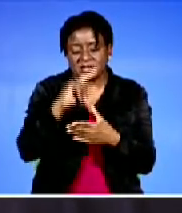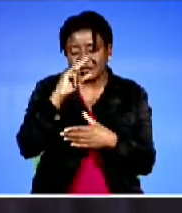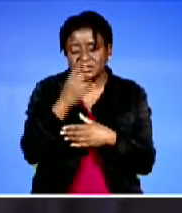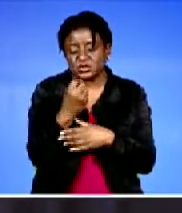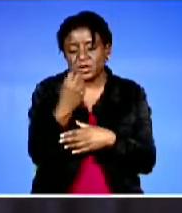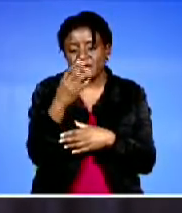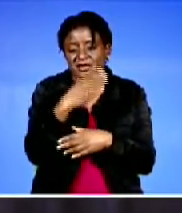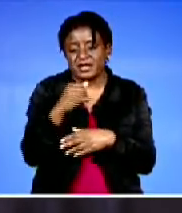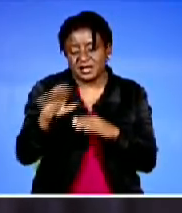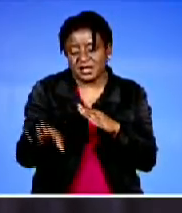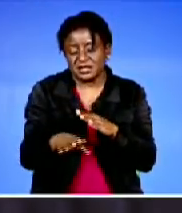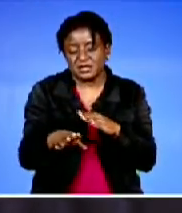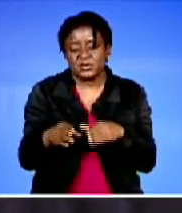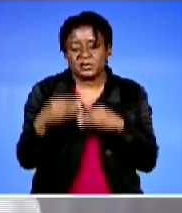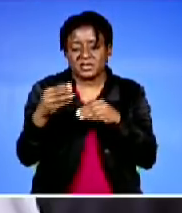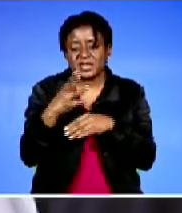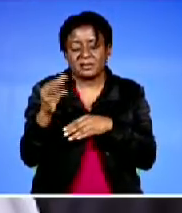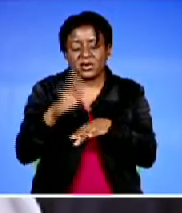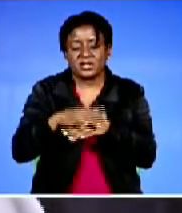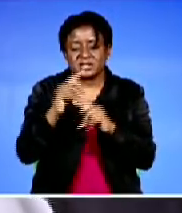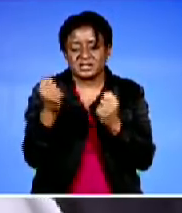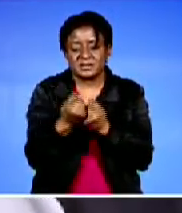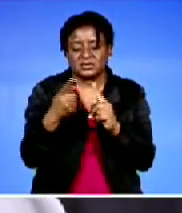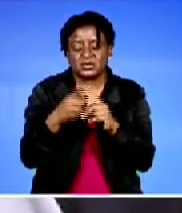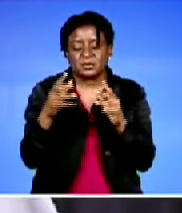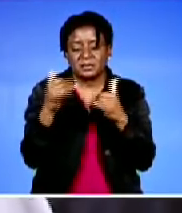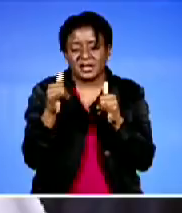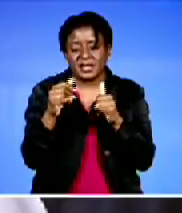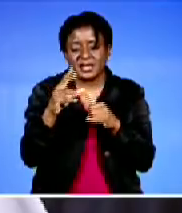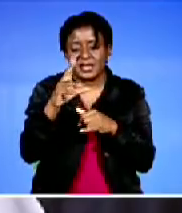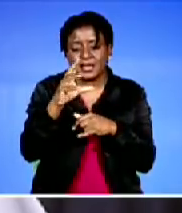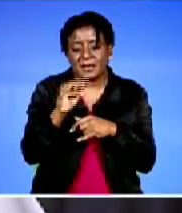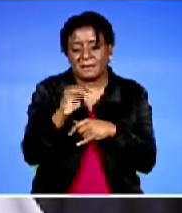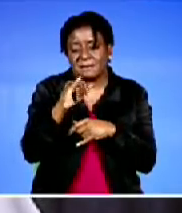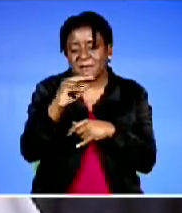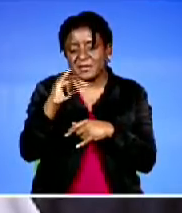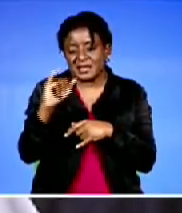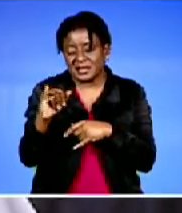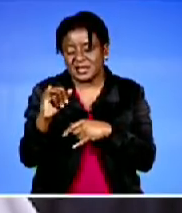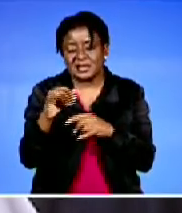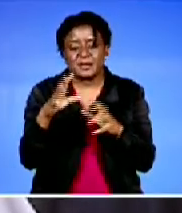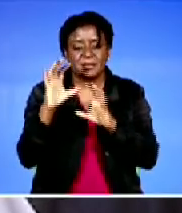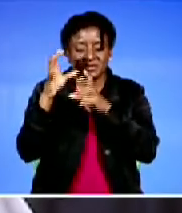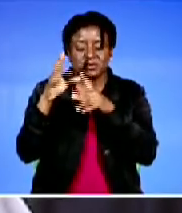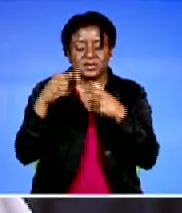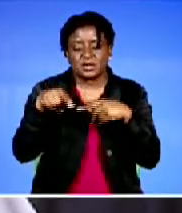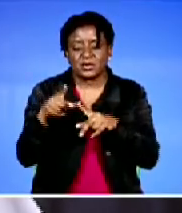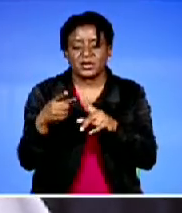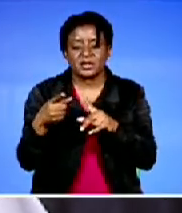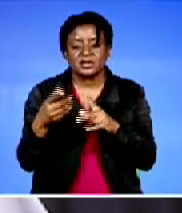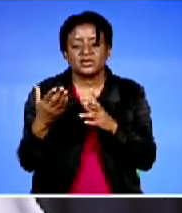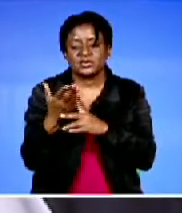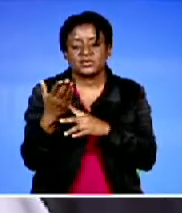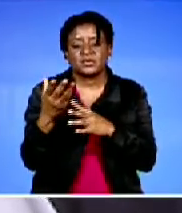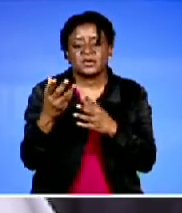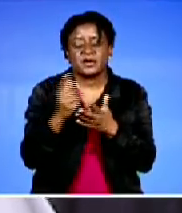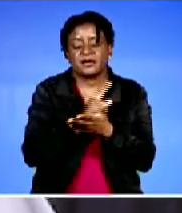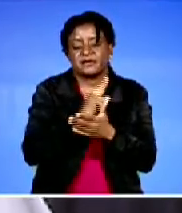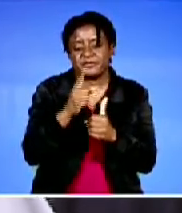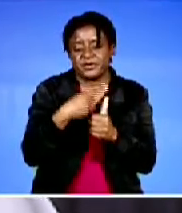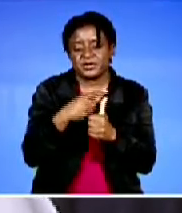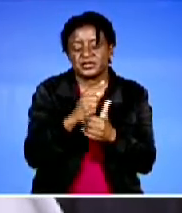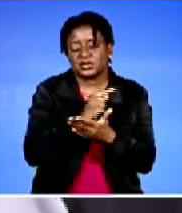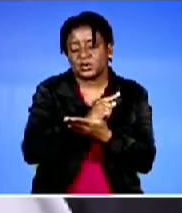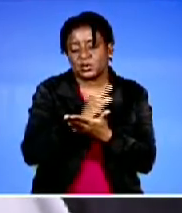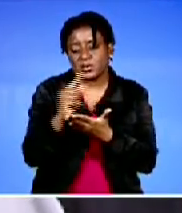them on a team to play mini basketball. We're going to go until the first week in August, and we'll have our championships and